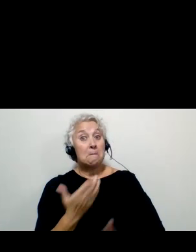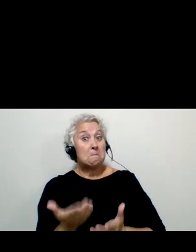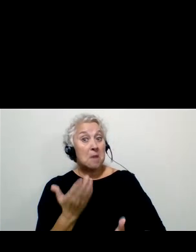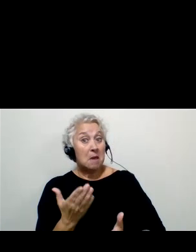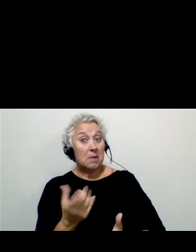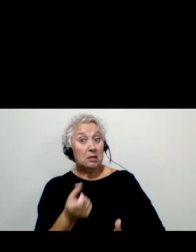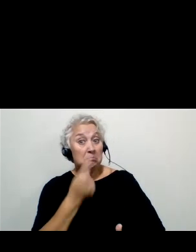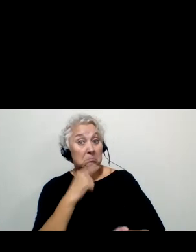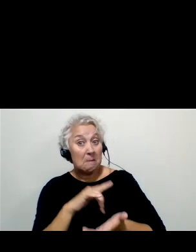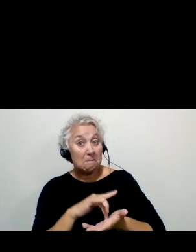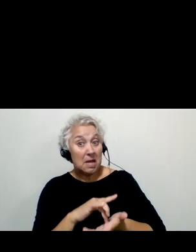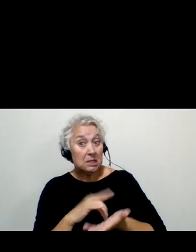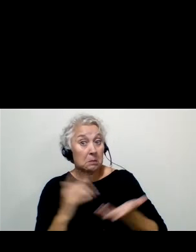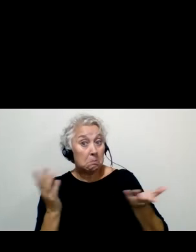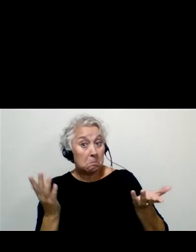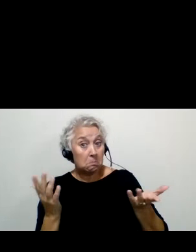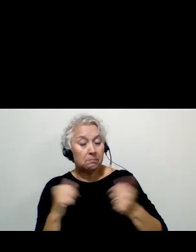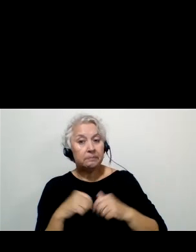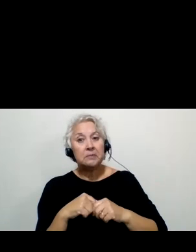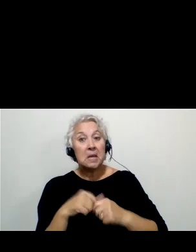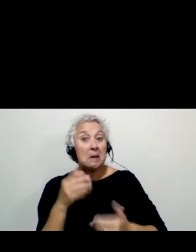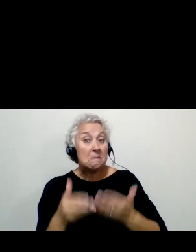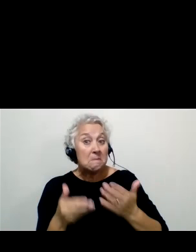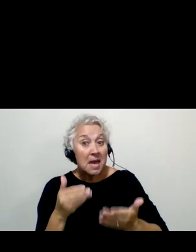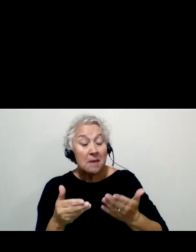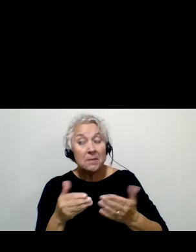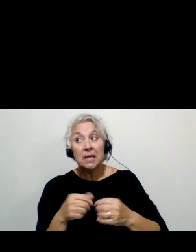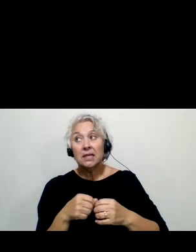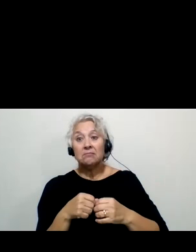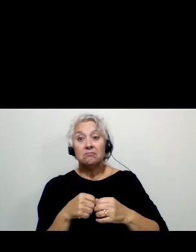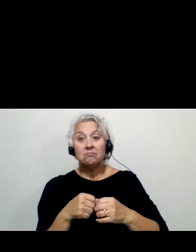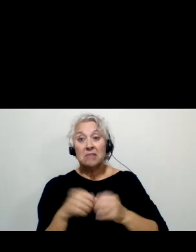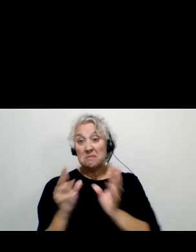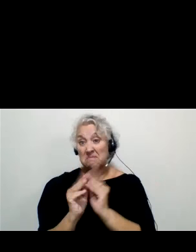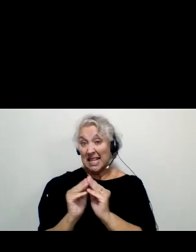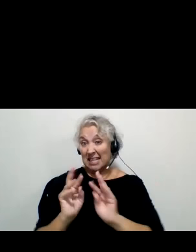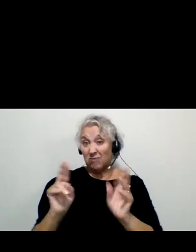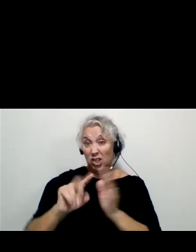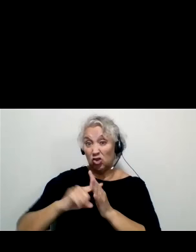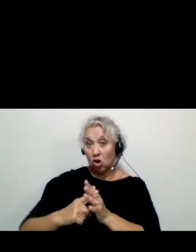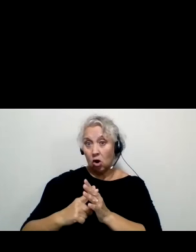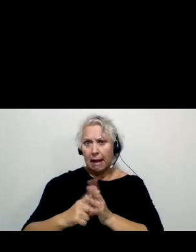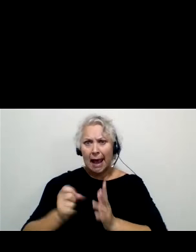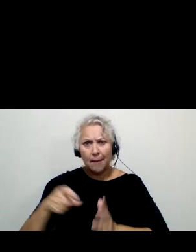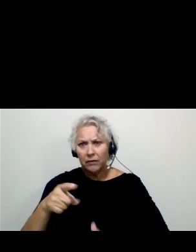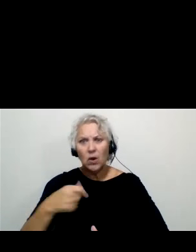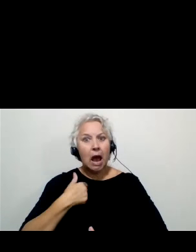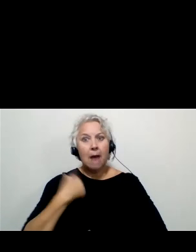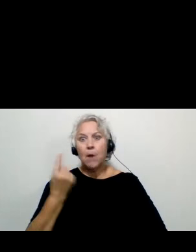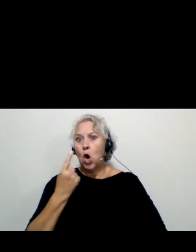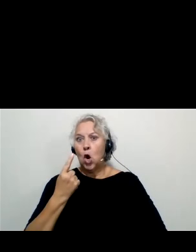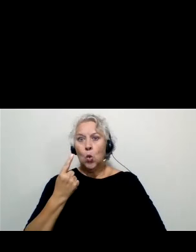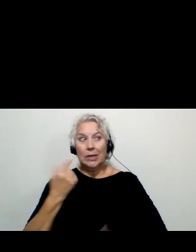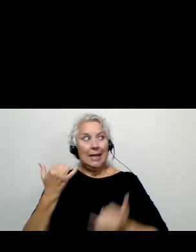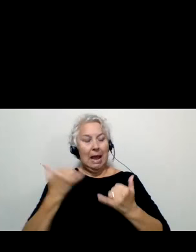your medicine. It might be to, that a meeting is starting. I don't know how many of you, I am constantly, now that